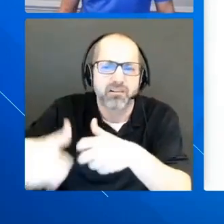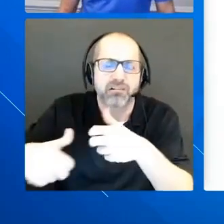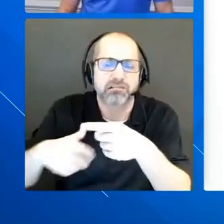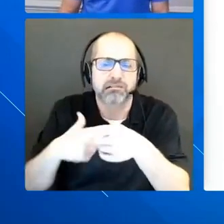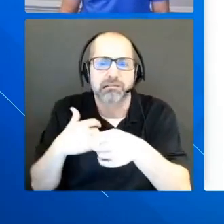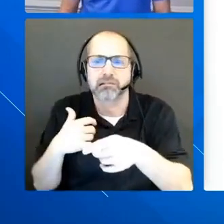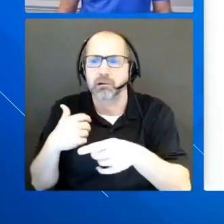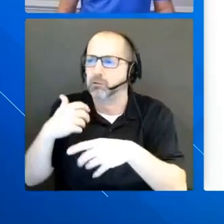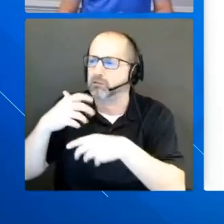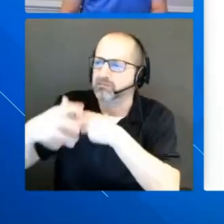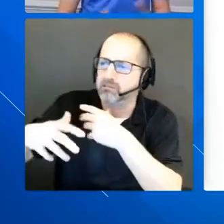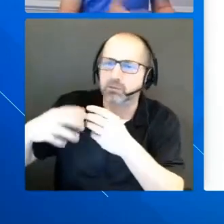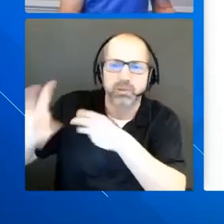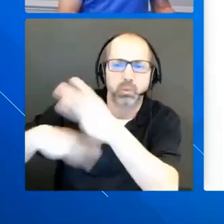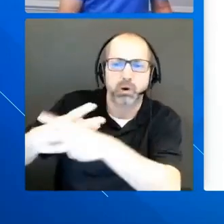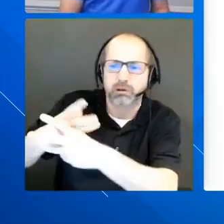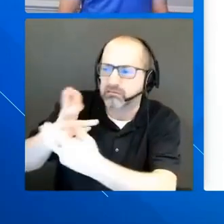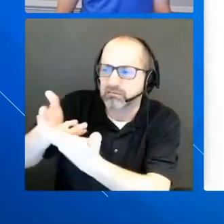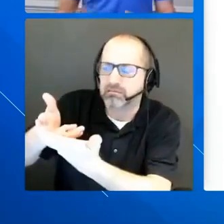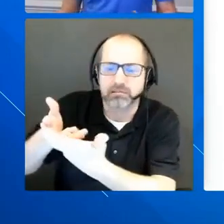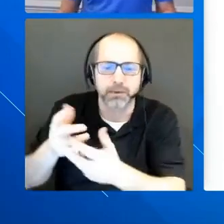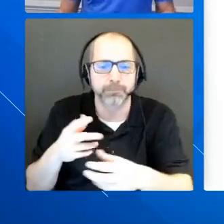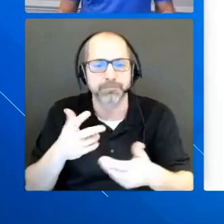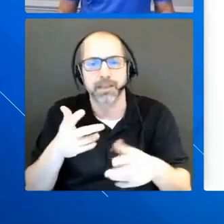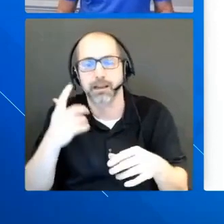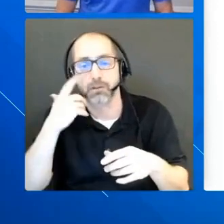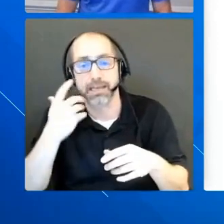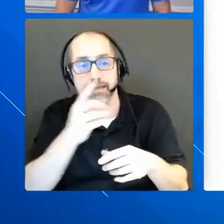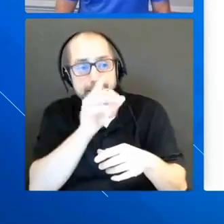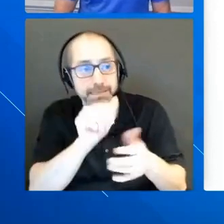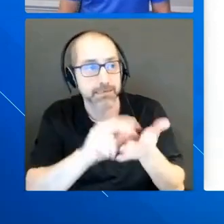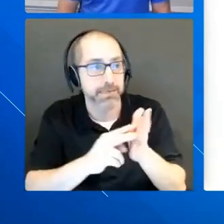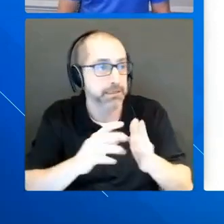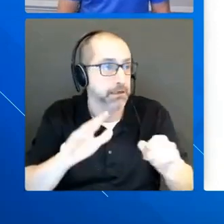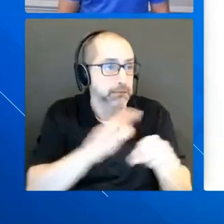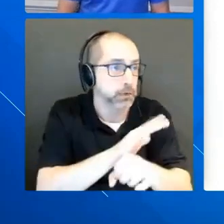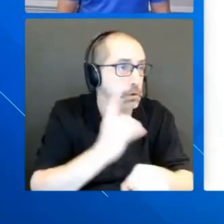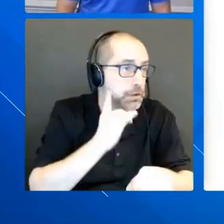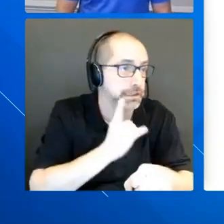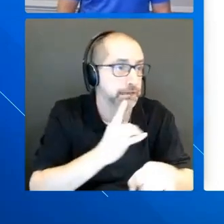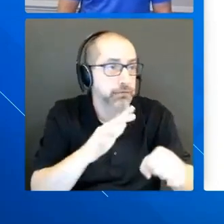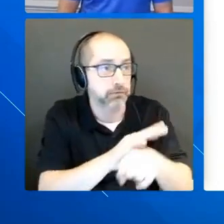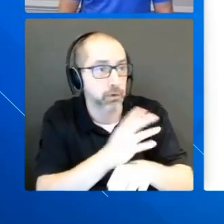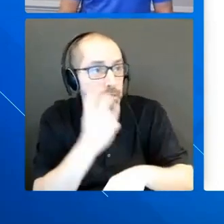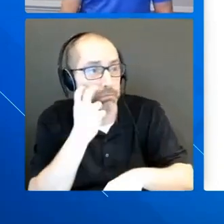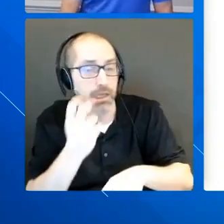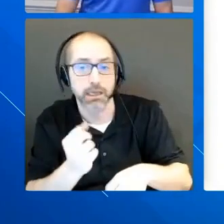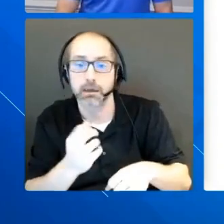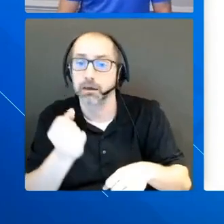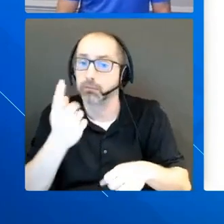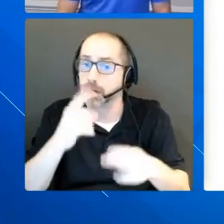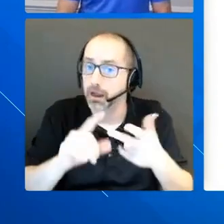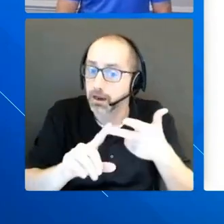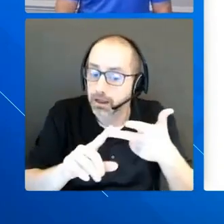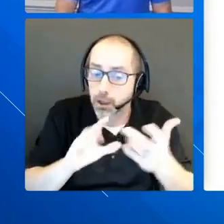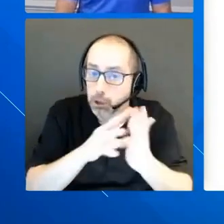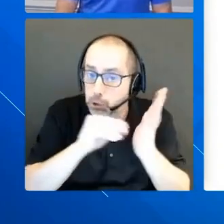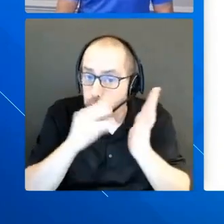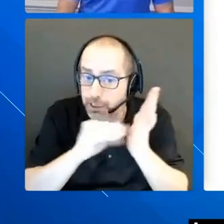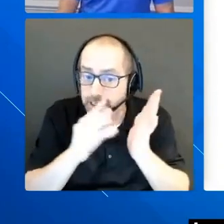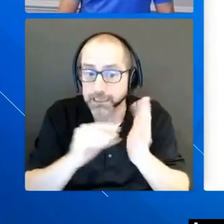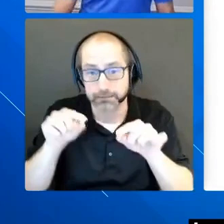big disabilities, things like I'm fully blind, I'm fully deaf. But what about things like learning? This is higher ed after